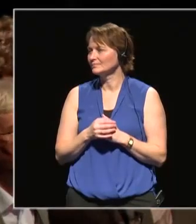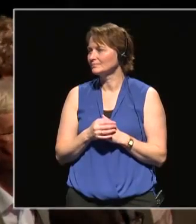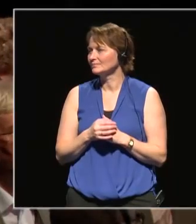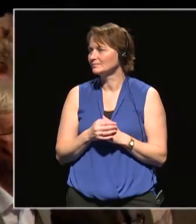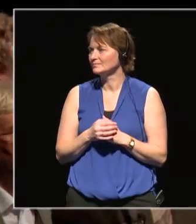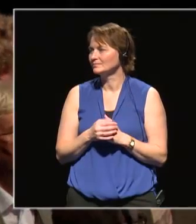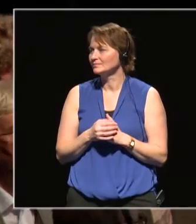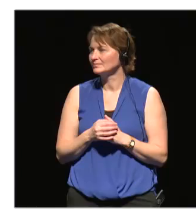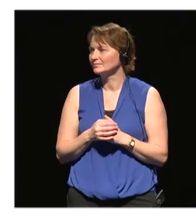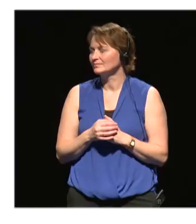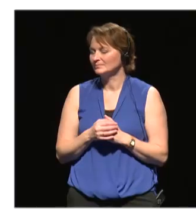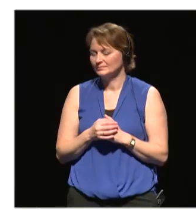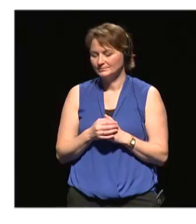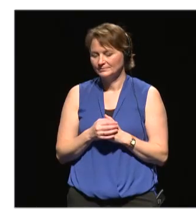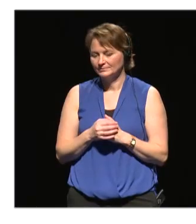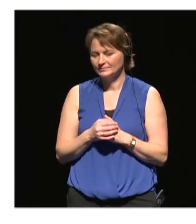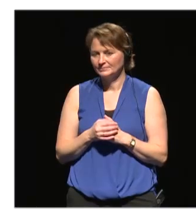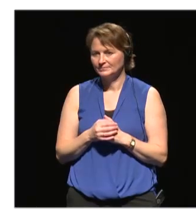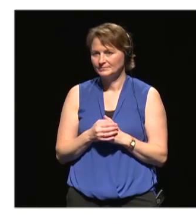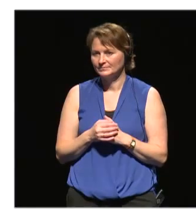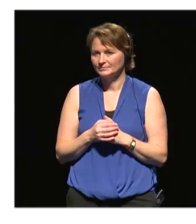Ce que l'on entend.